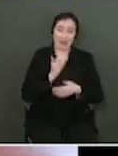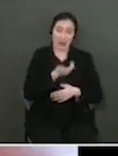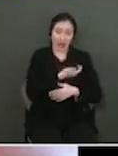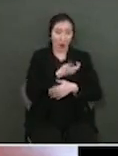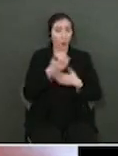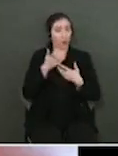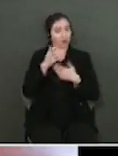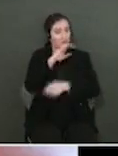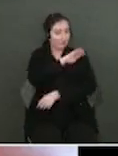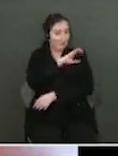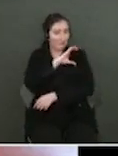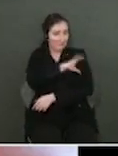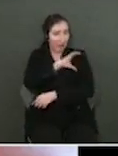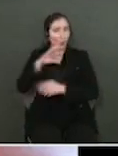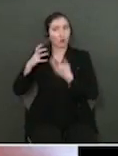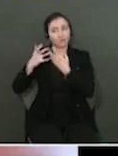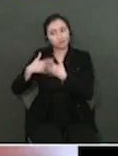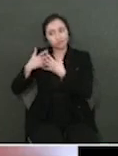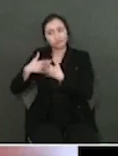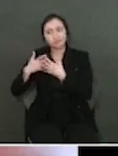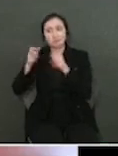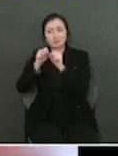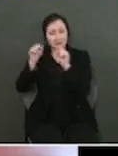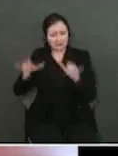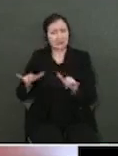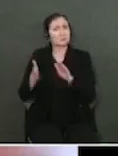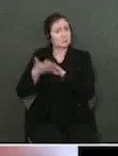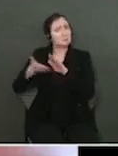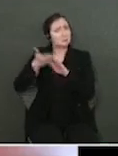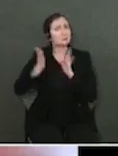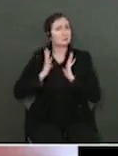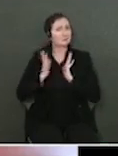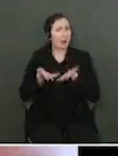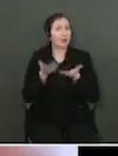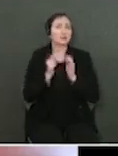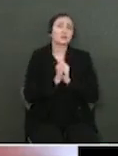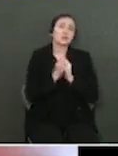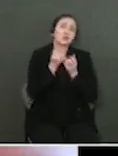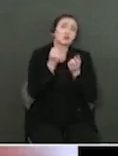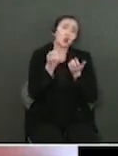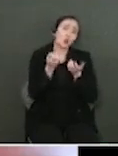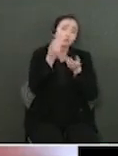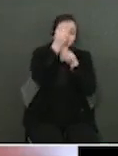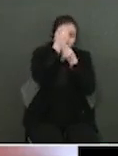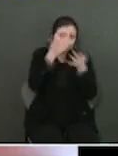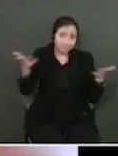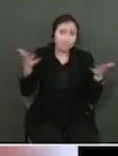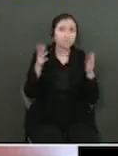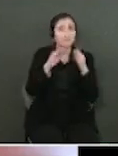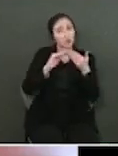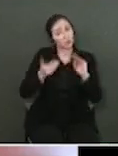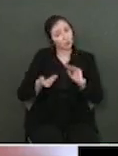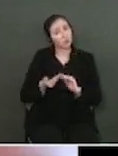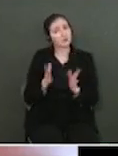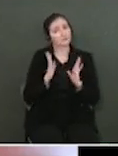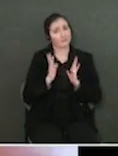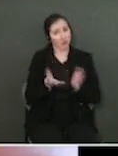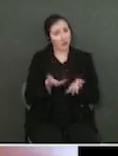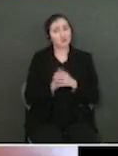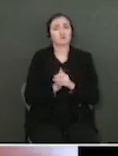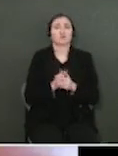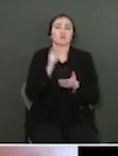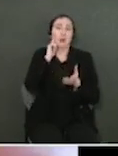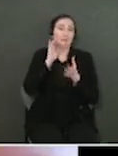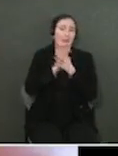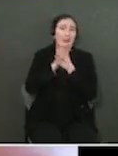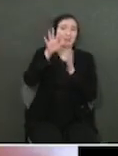just kind of want to reassure the community again that we do have insight into that. I do believe that our peers across